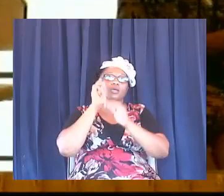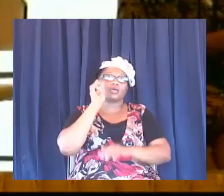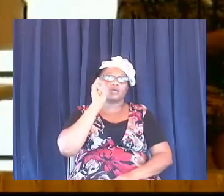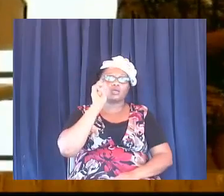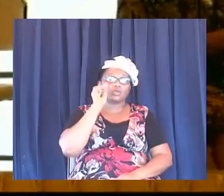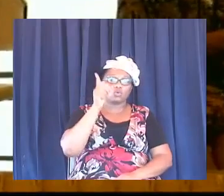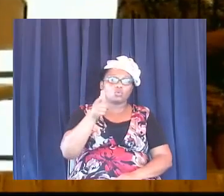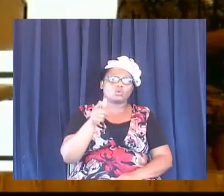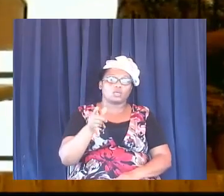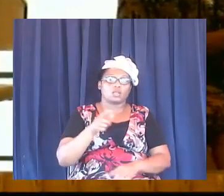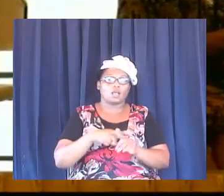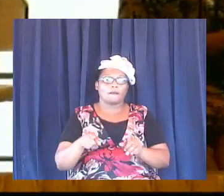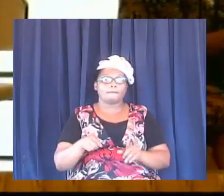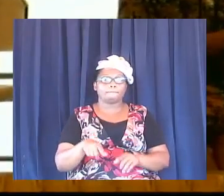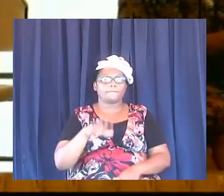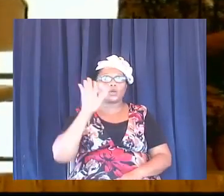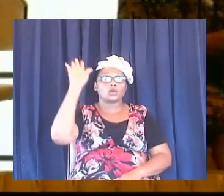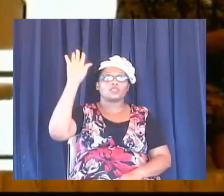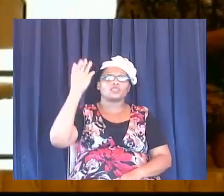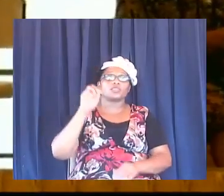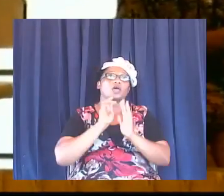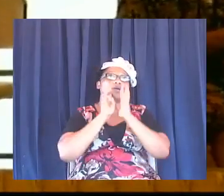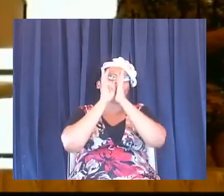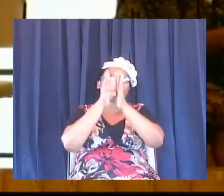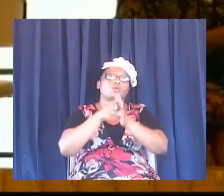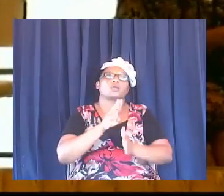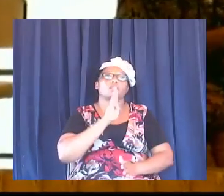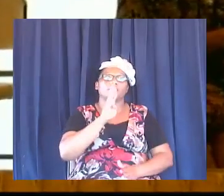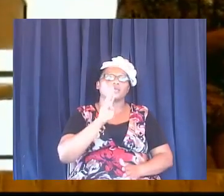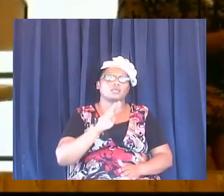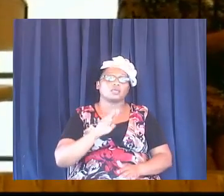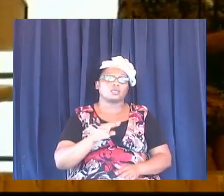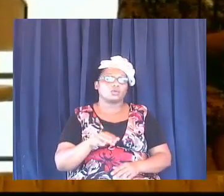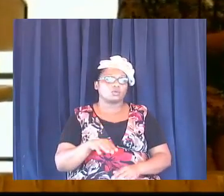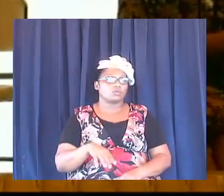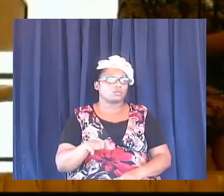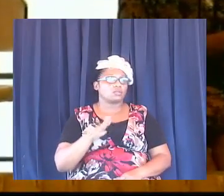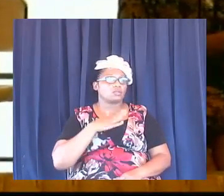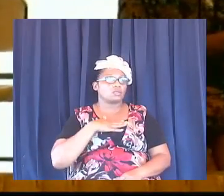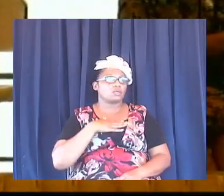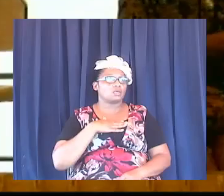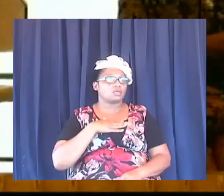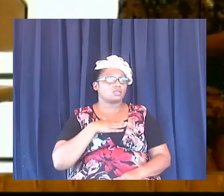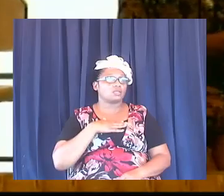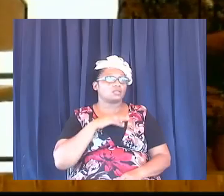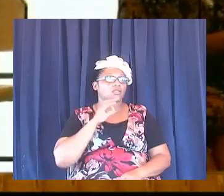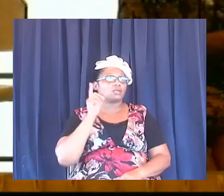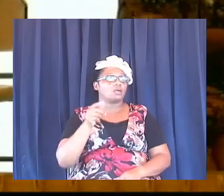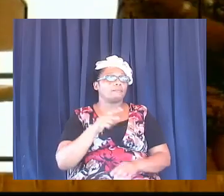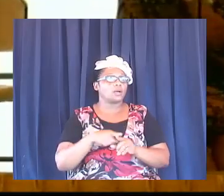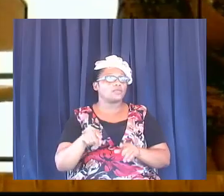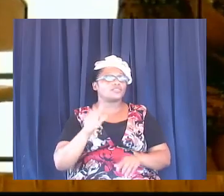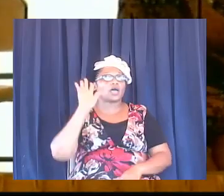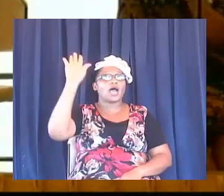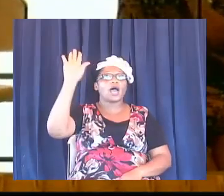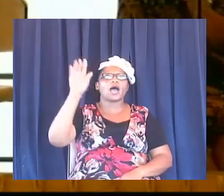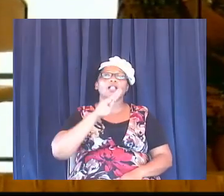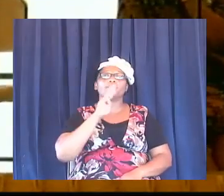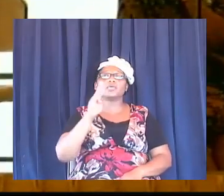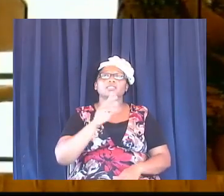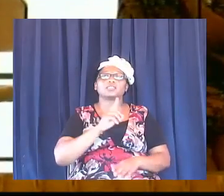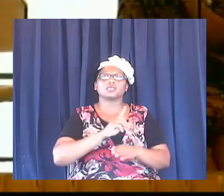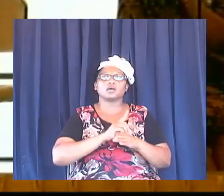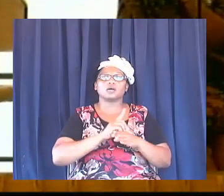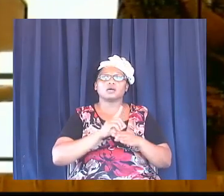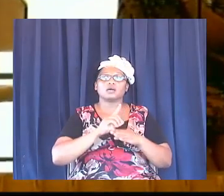Pray Jesus. Praise God. It's not my will, but thine